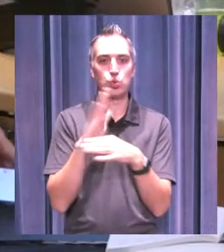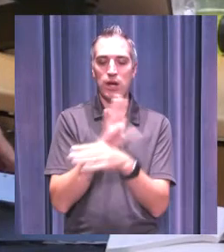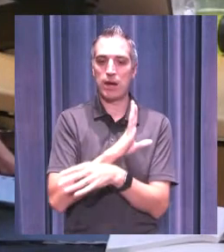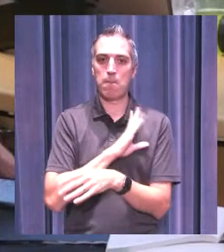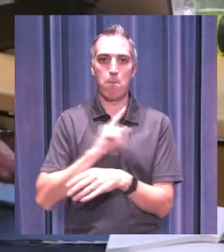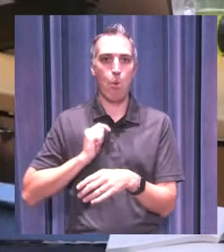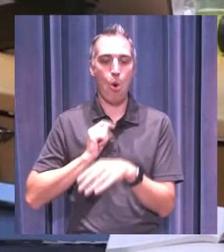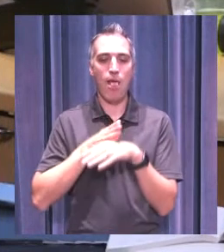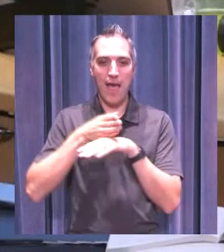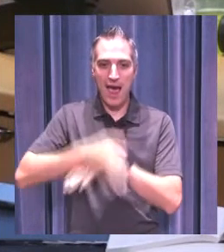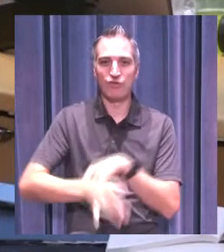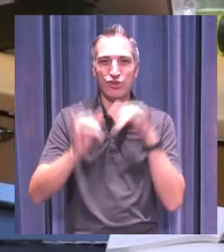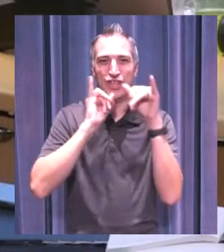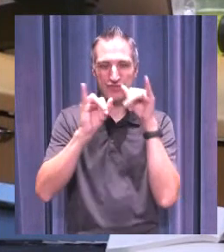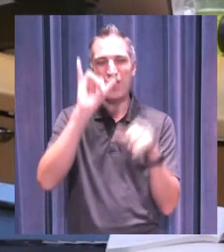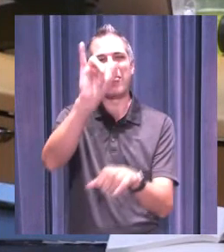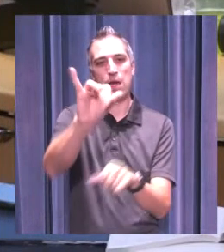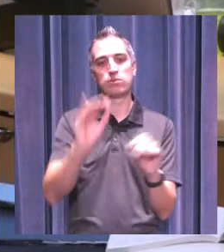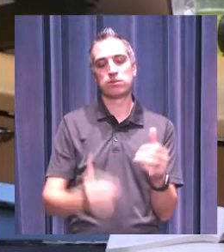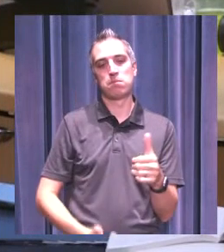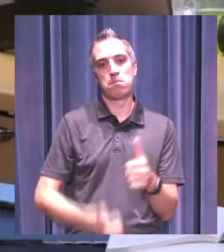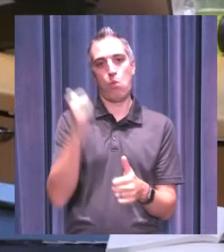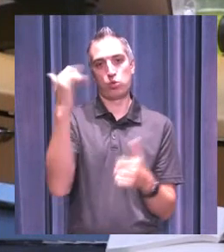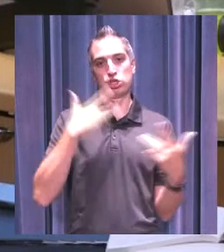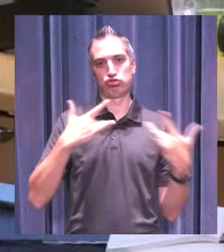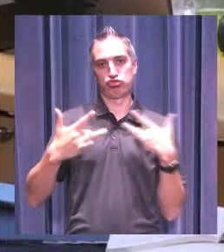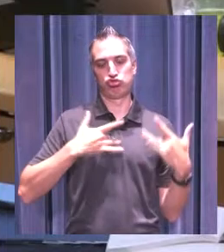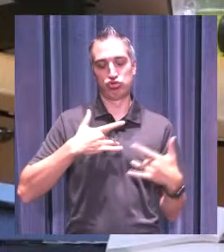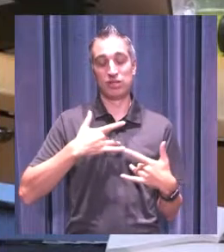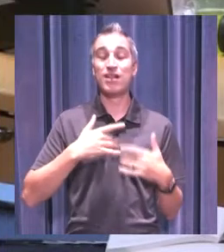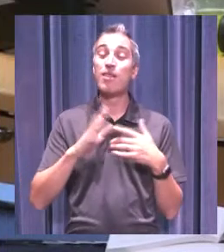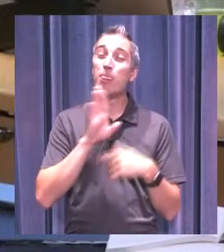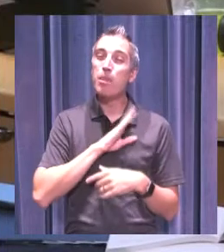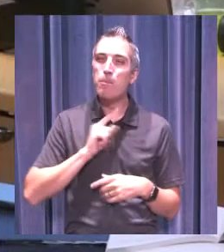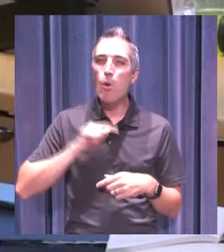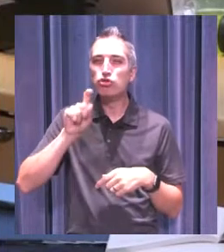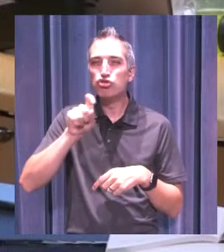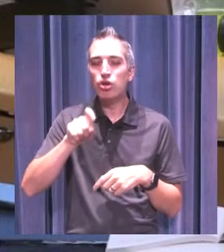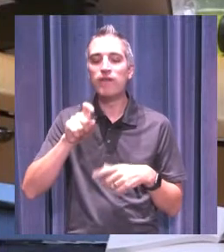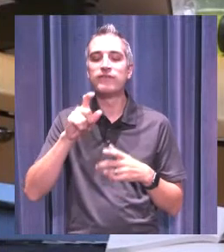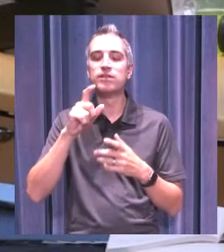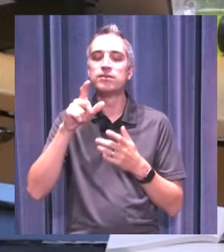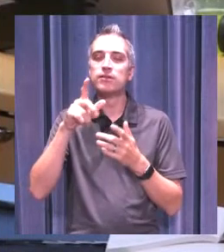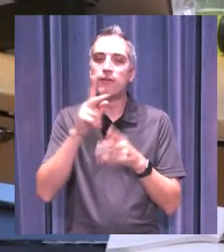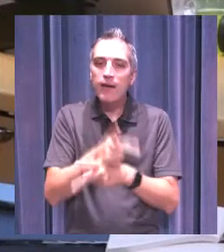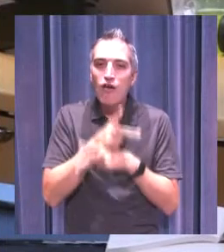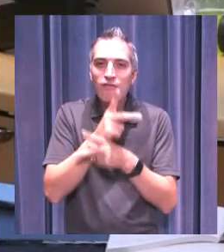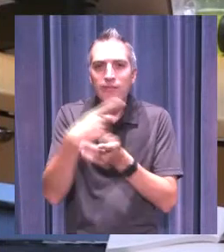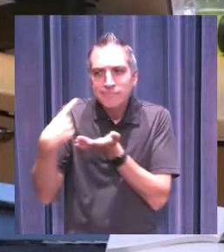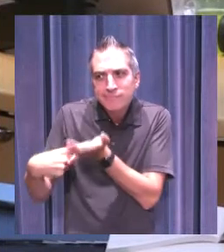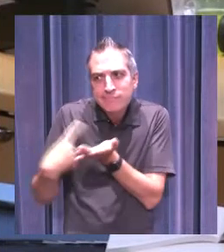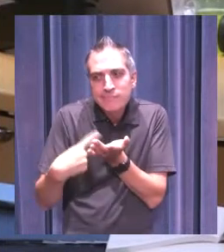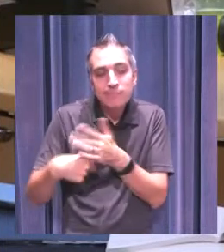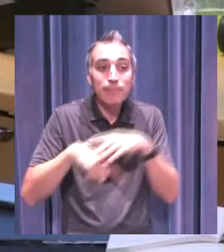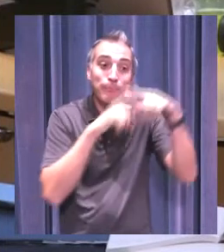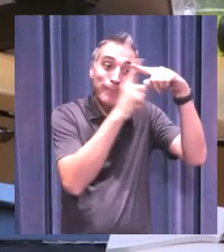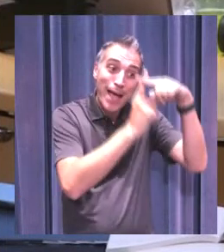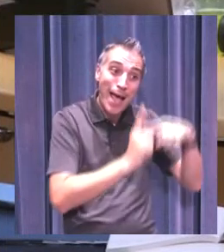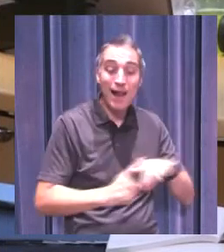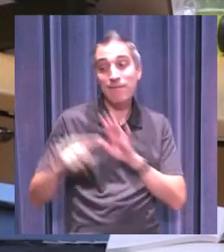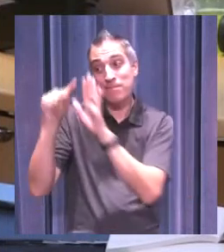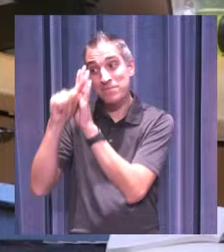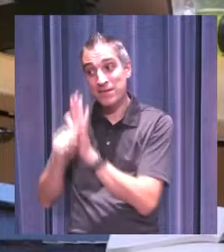the interviews was probably what was most concerning. The board should have carefully discussed the strengths and weaknesses of each